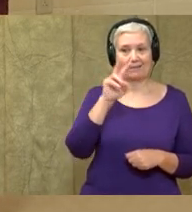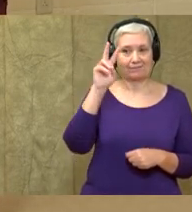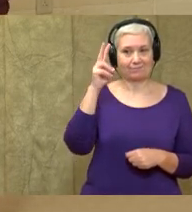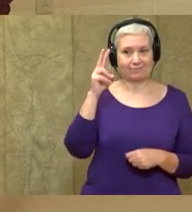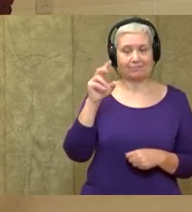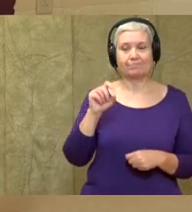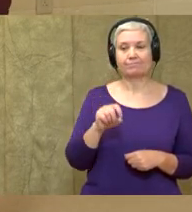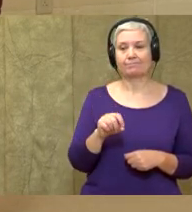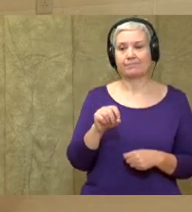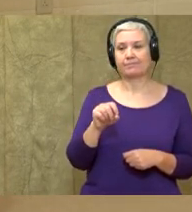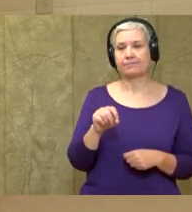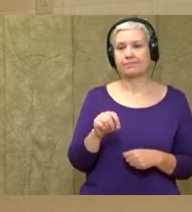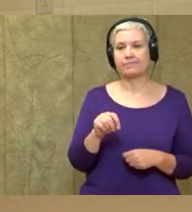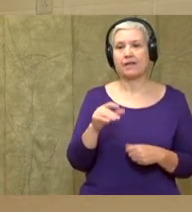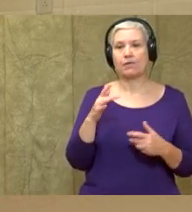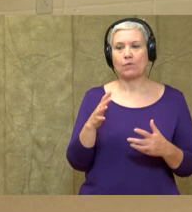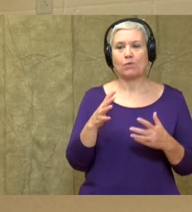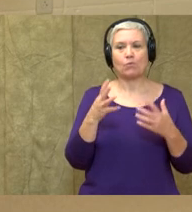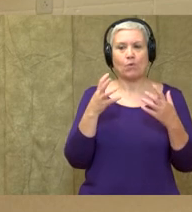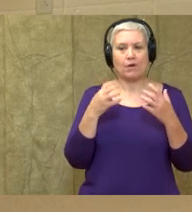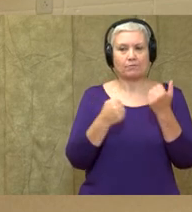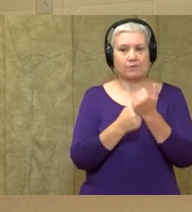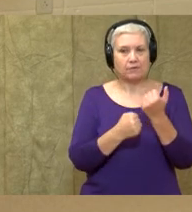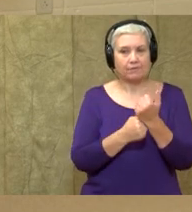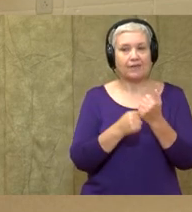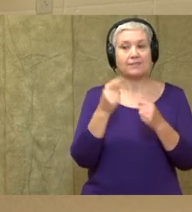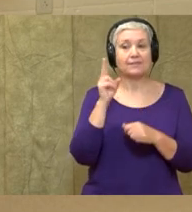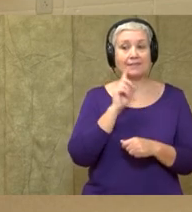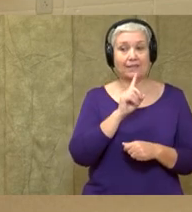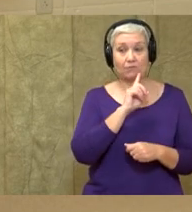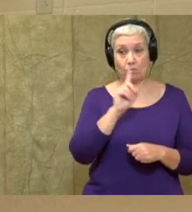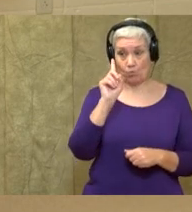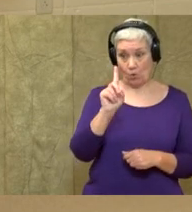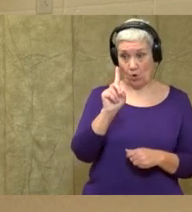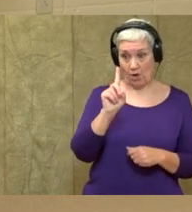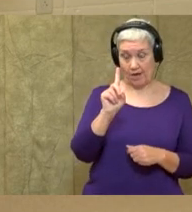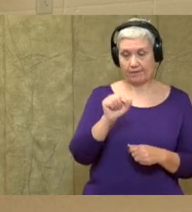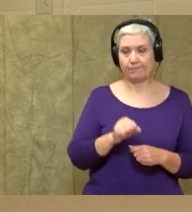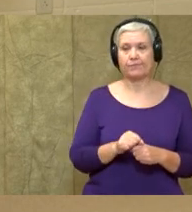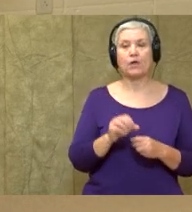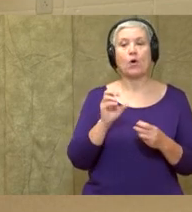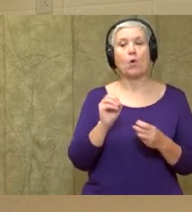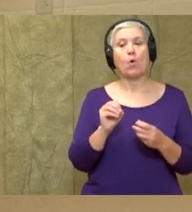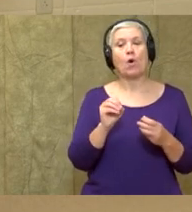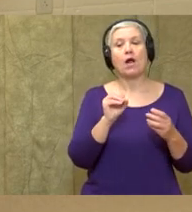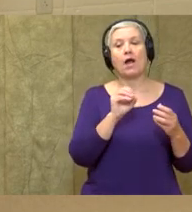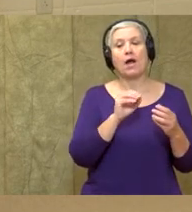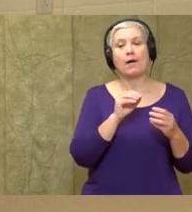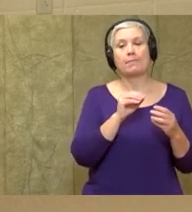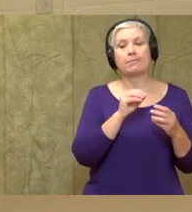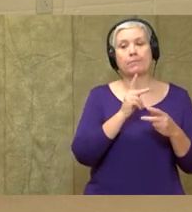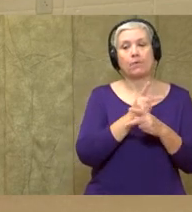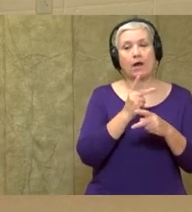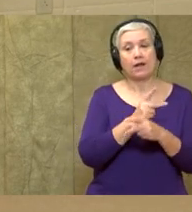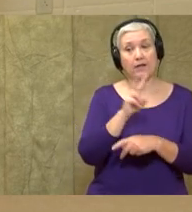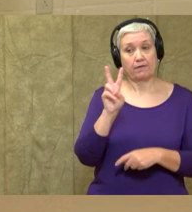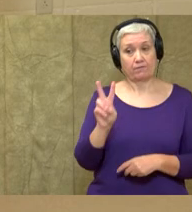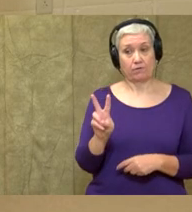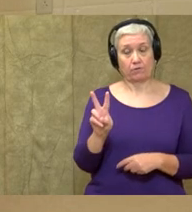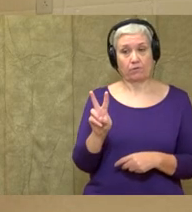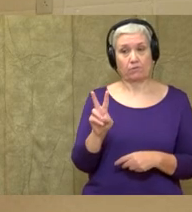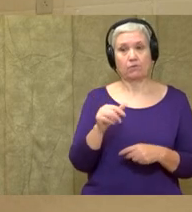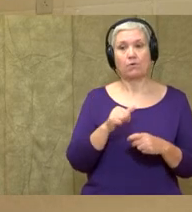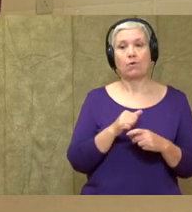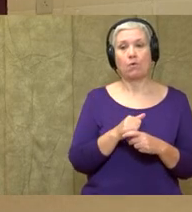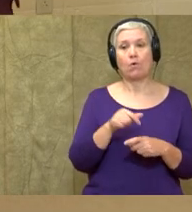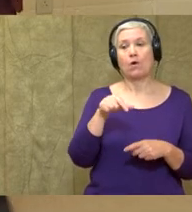trying to make sense of the structure, whether it's a single linear expression, the product of two linear expressions, or a quadratic and linear